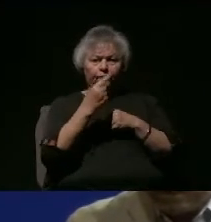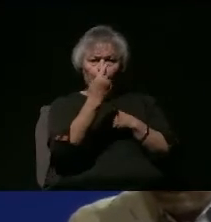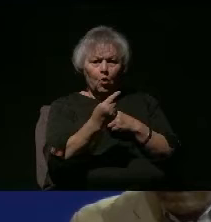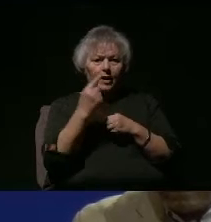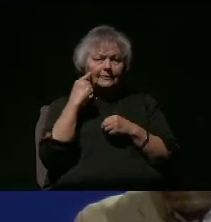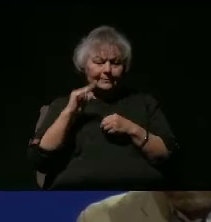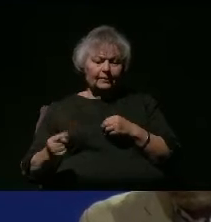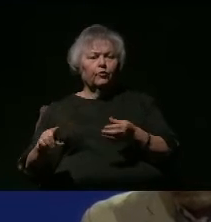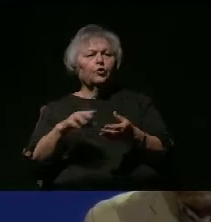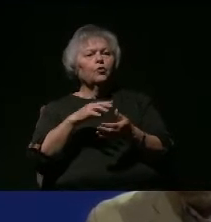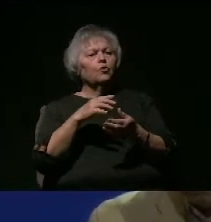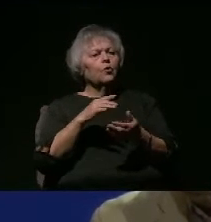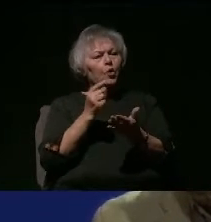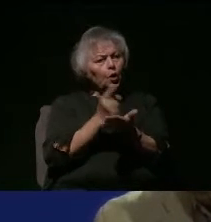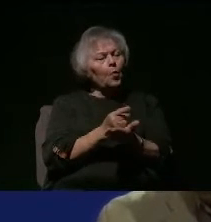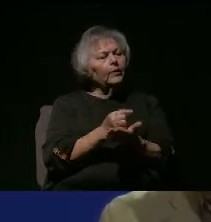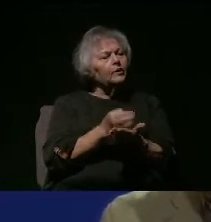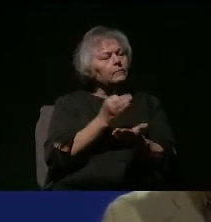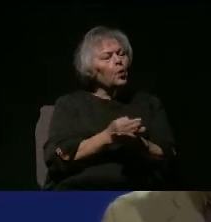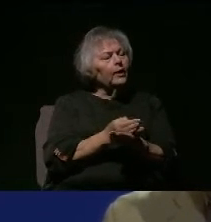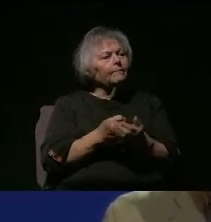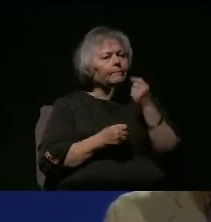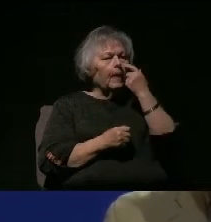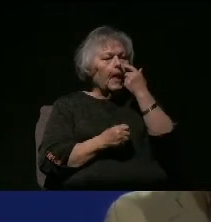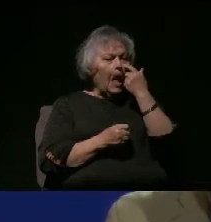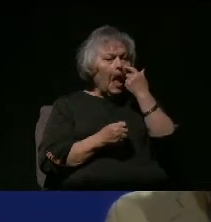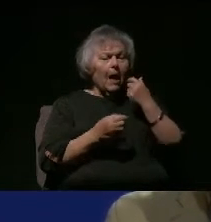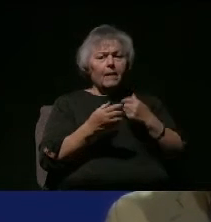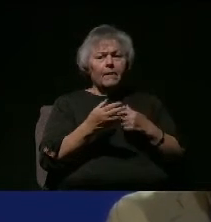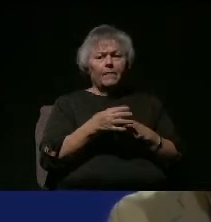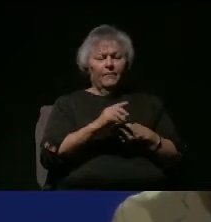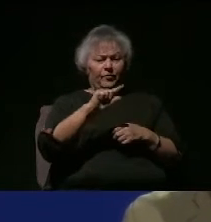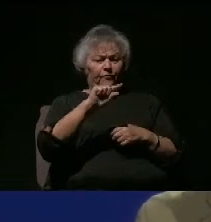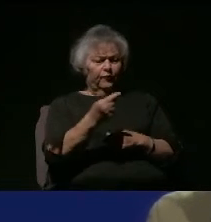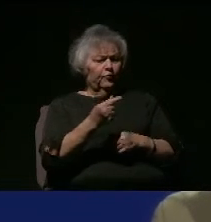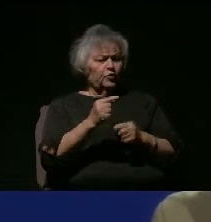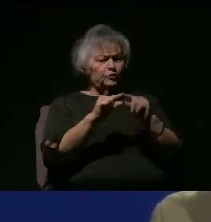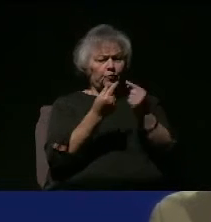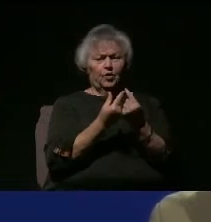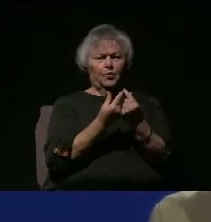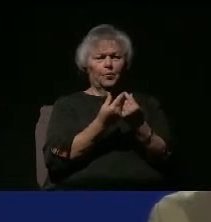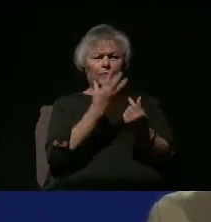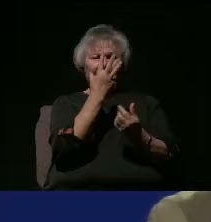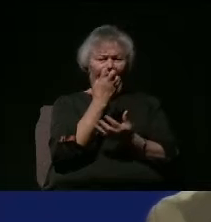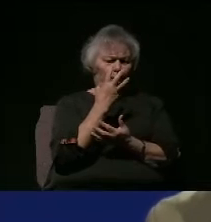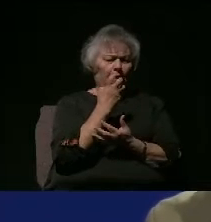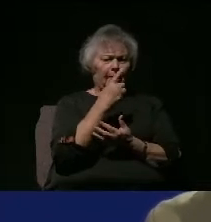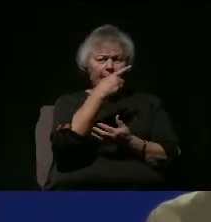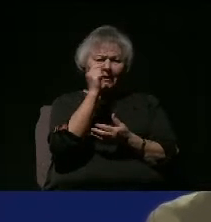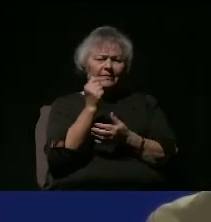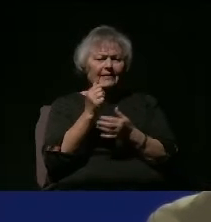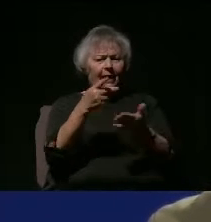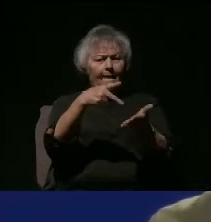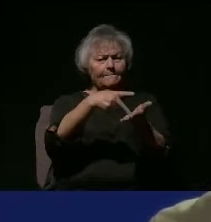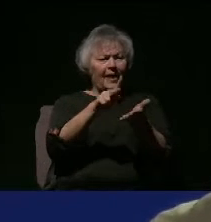at the landowner, saying, 'These last men have worked only 1 hour, and you have made them equal to us who have borne the burden and the scorching